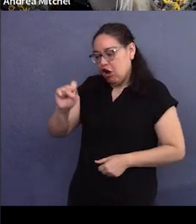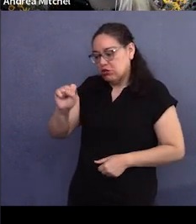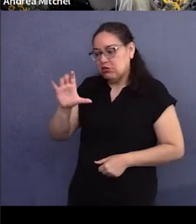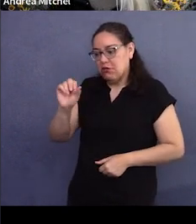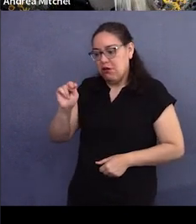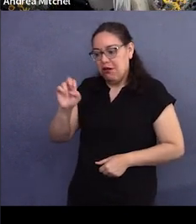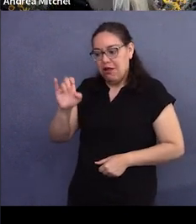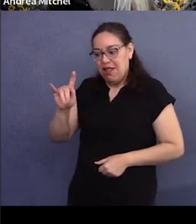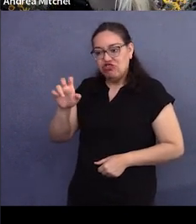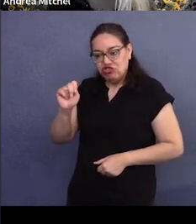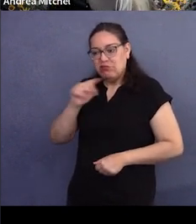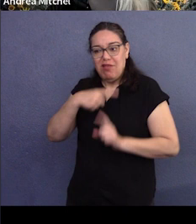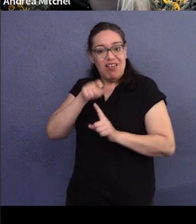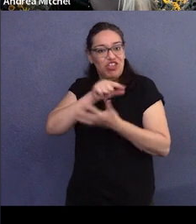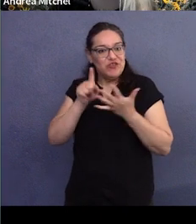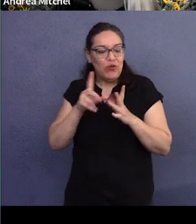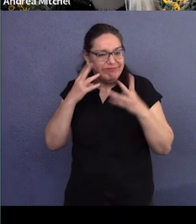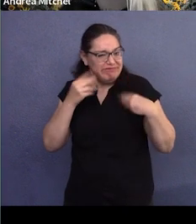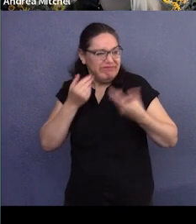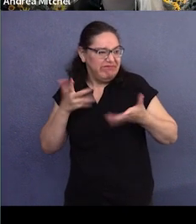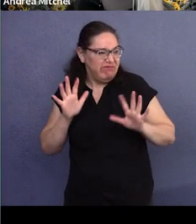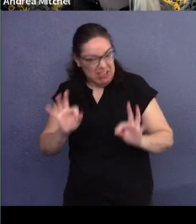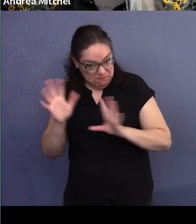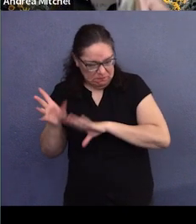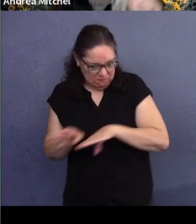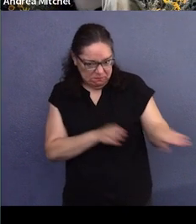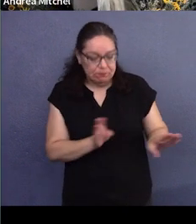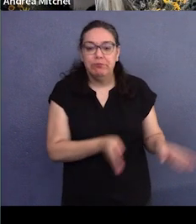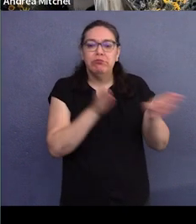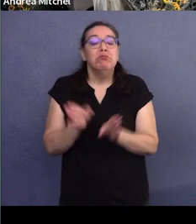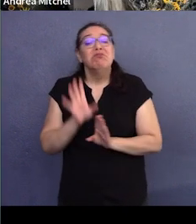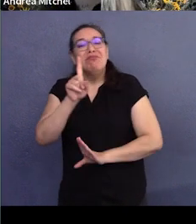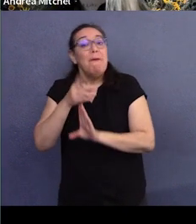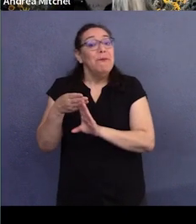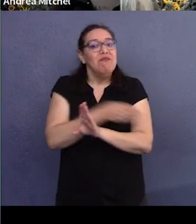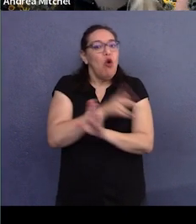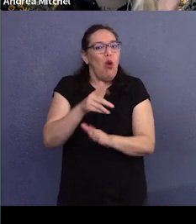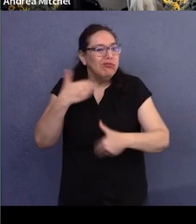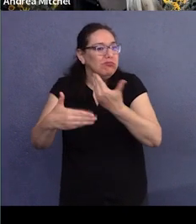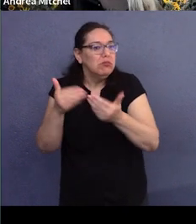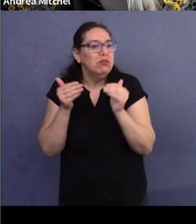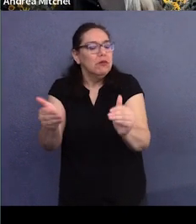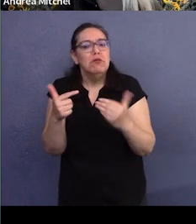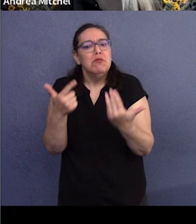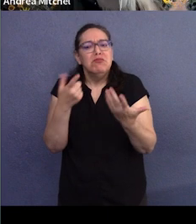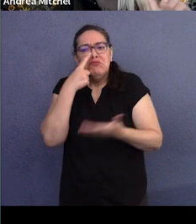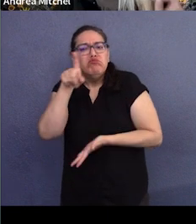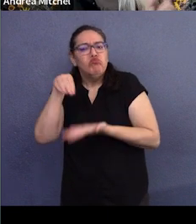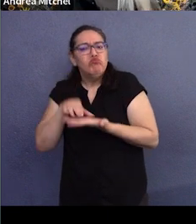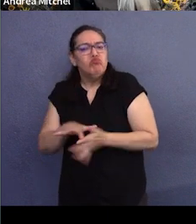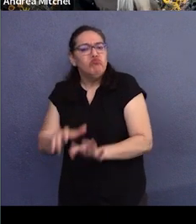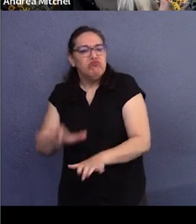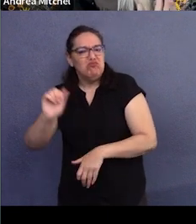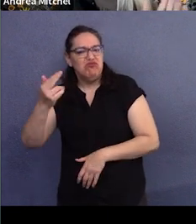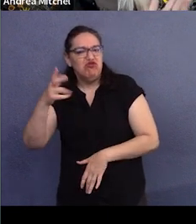you go. Let's move on. Okay. Before we start, I'd like to find out if you can put in chat, just